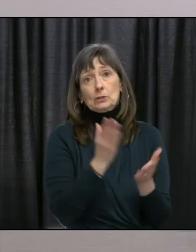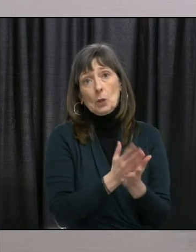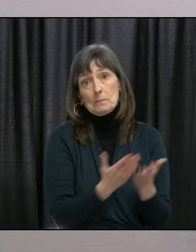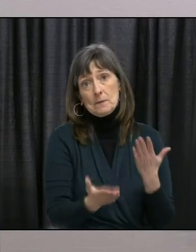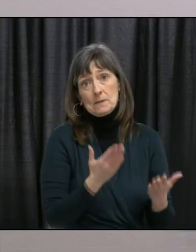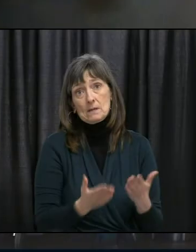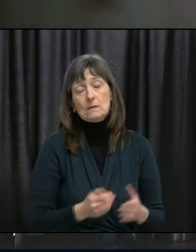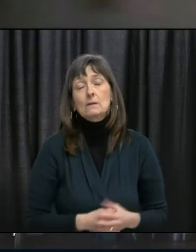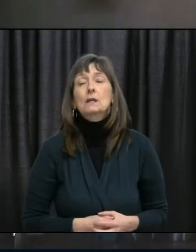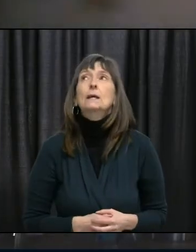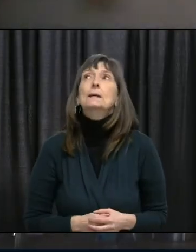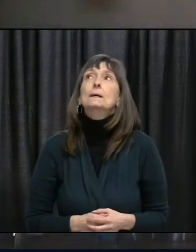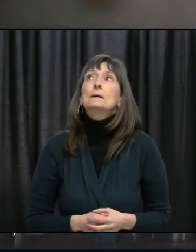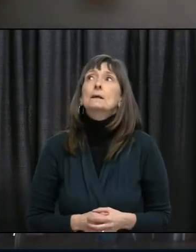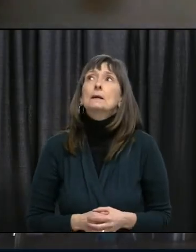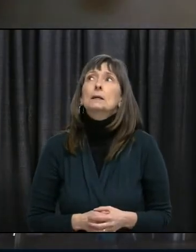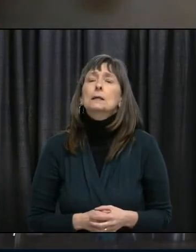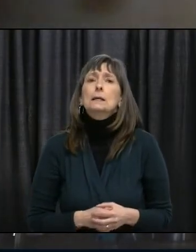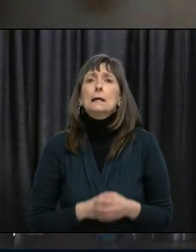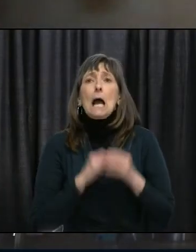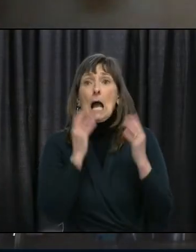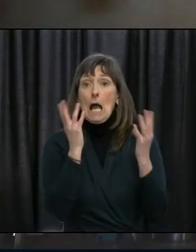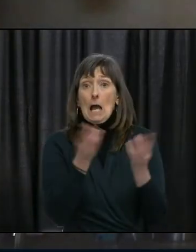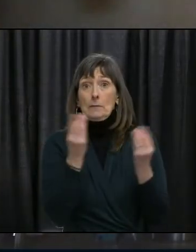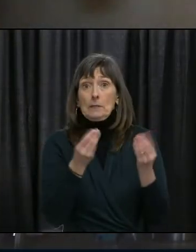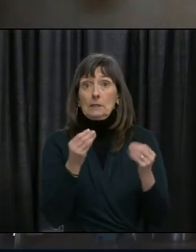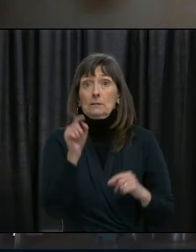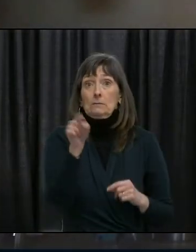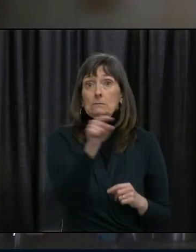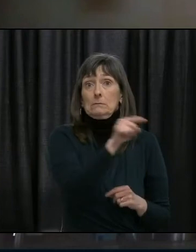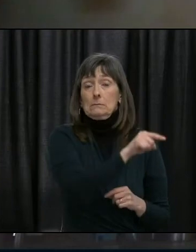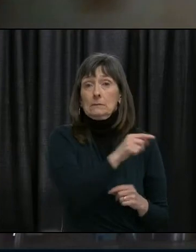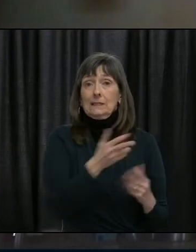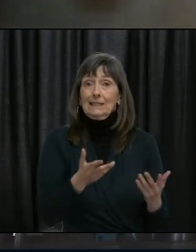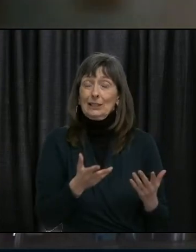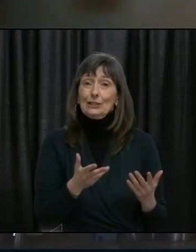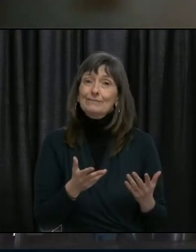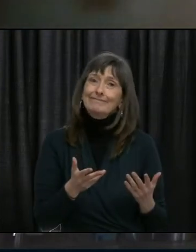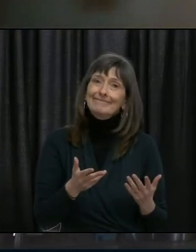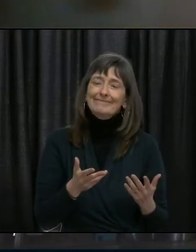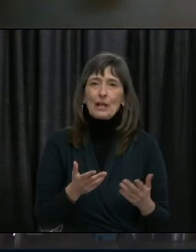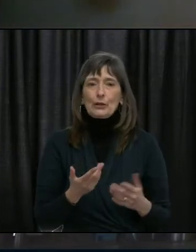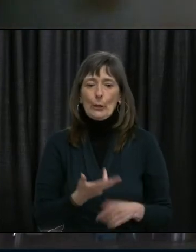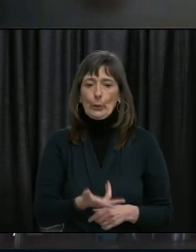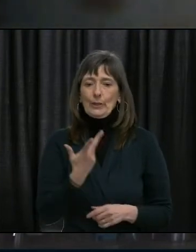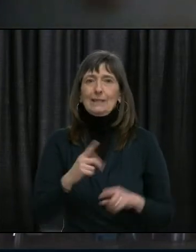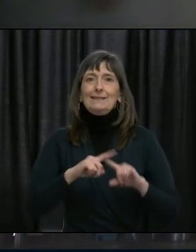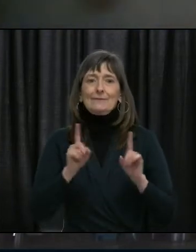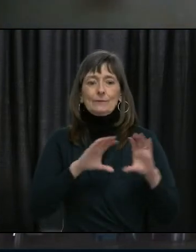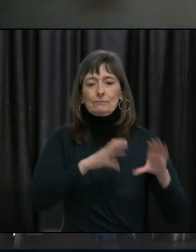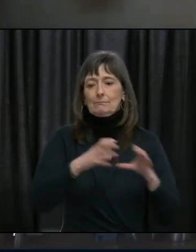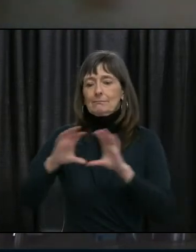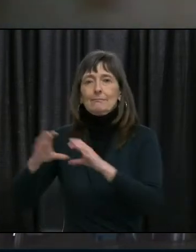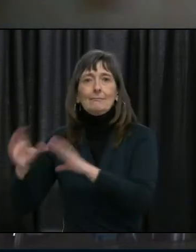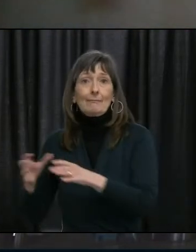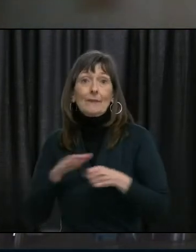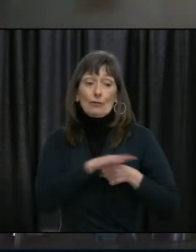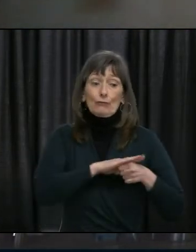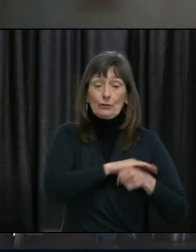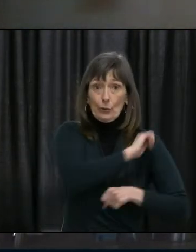No, the ambulance service in this province is divided into three groups of providers. There's the regional